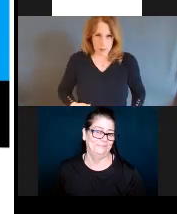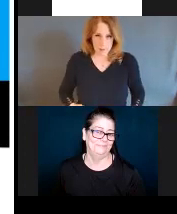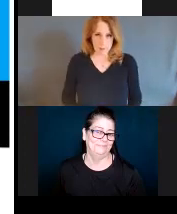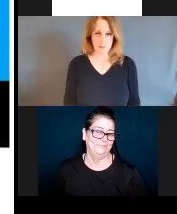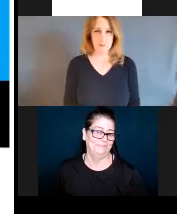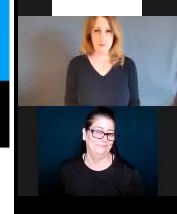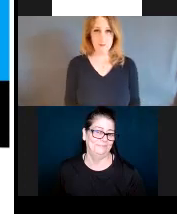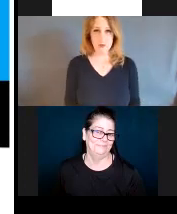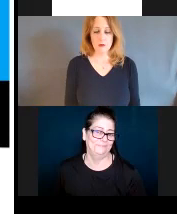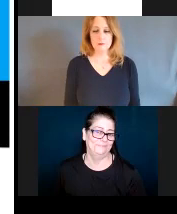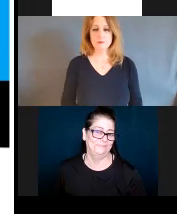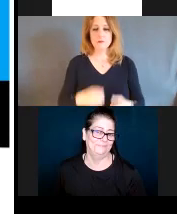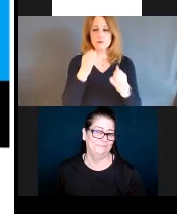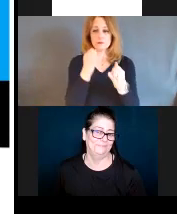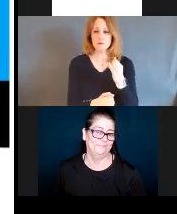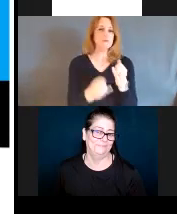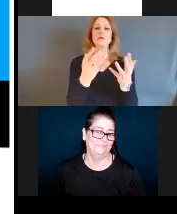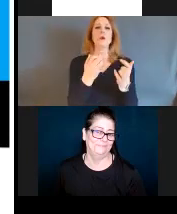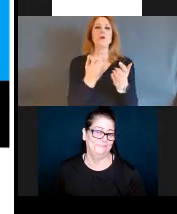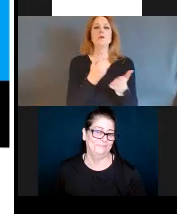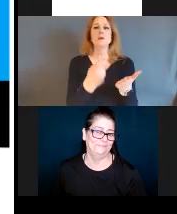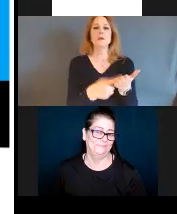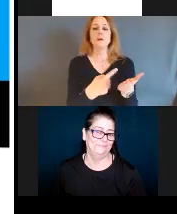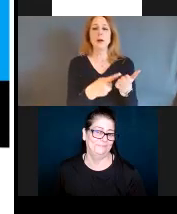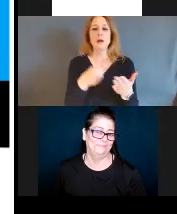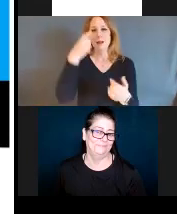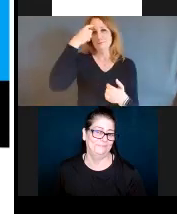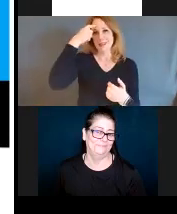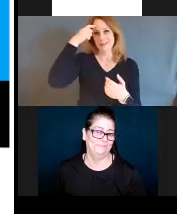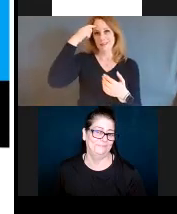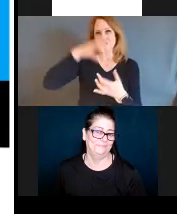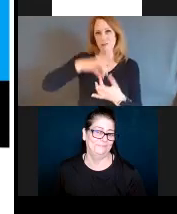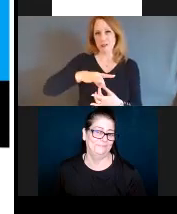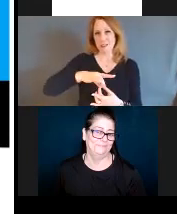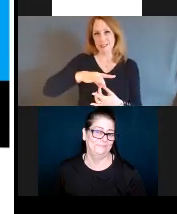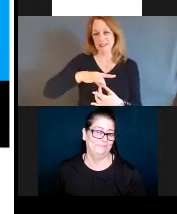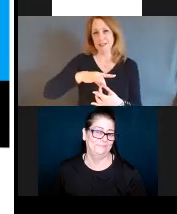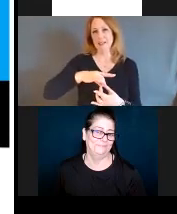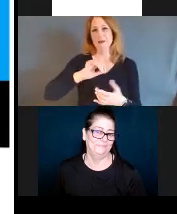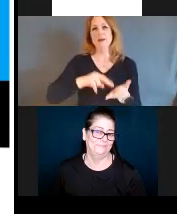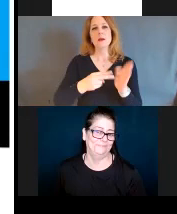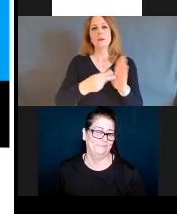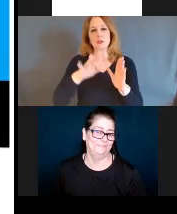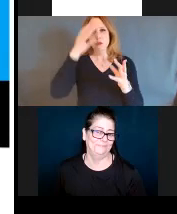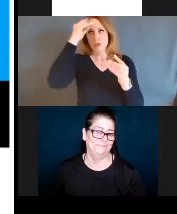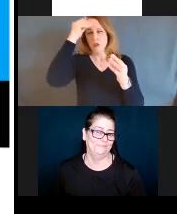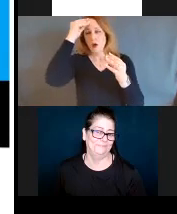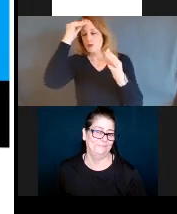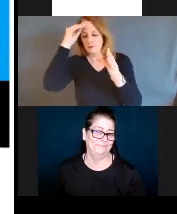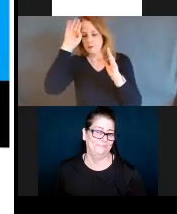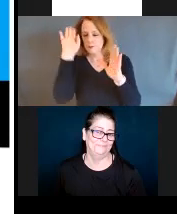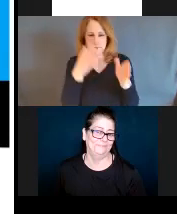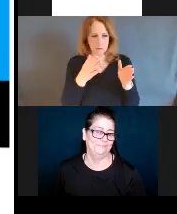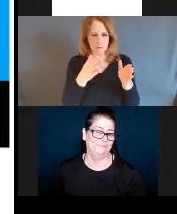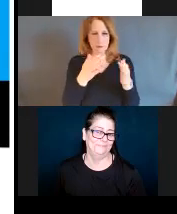The last one I want to talk about is mental grounding. And this is bringing your thoughts back into the present moment.